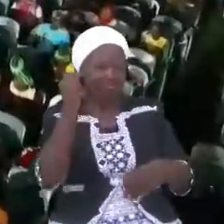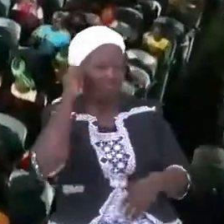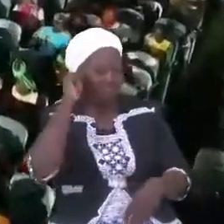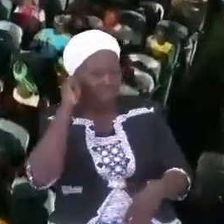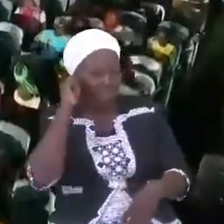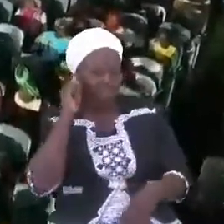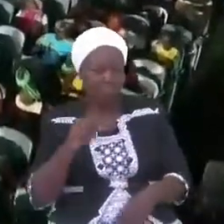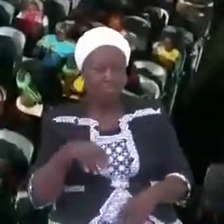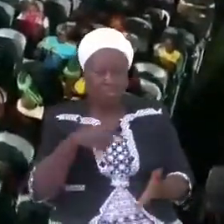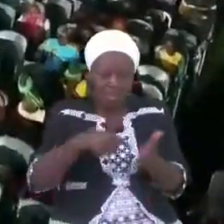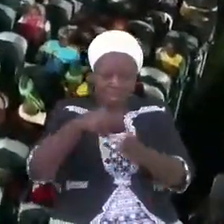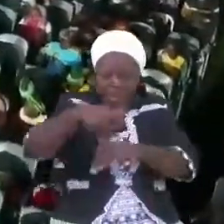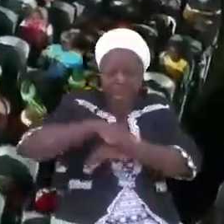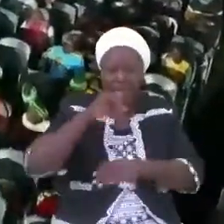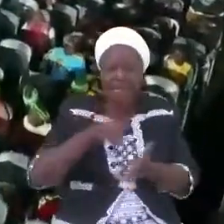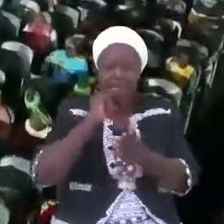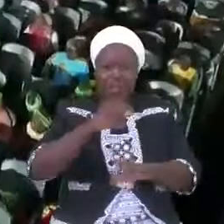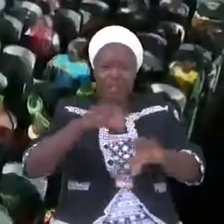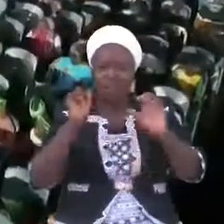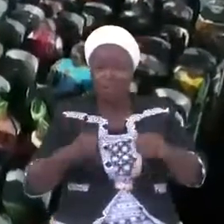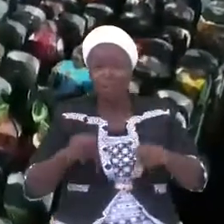be identified.